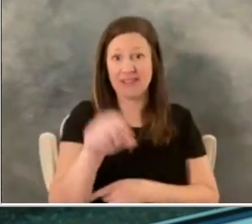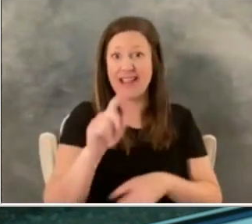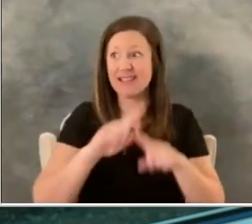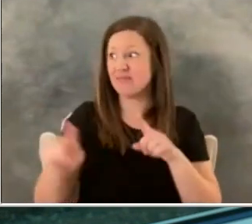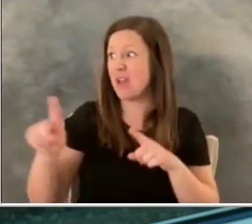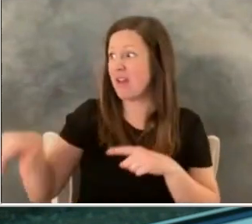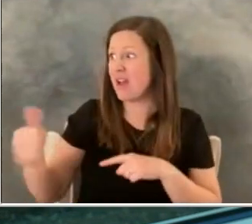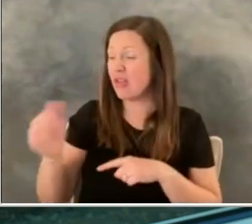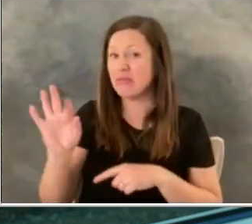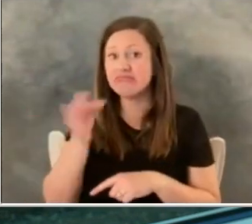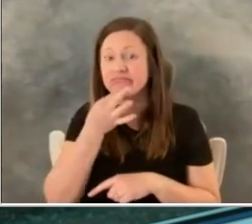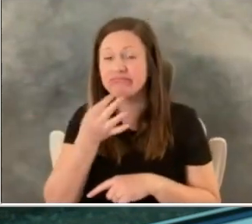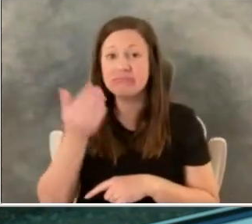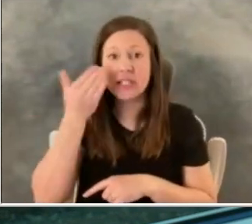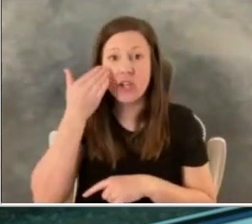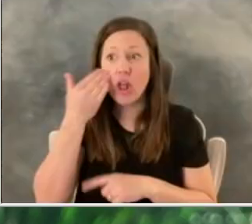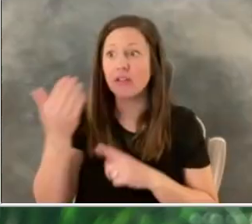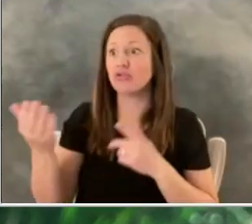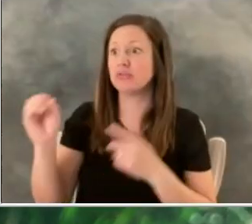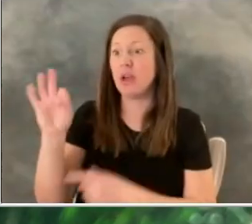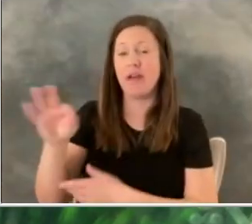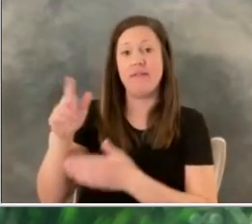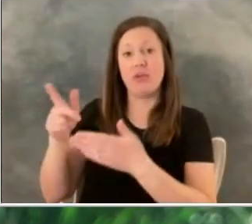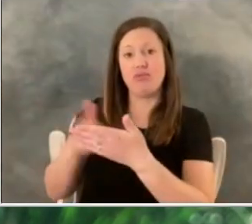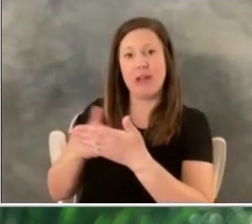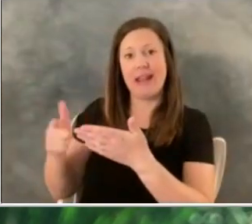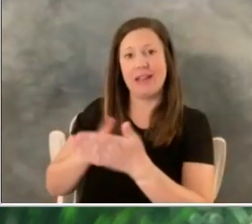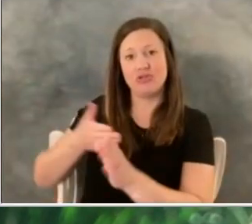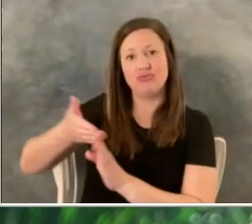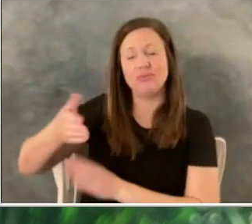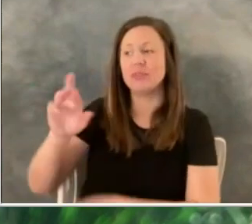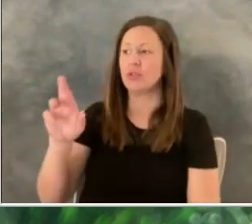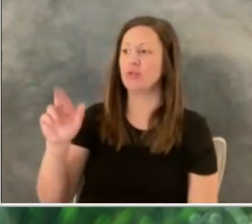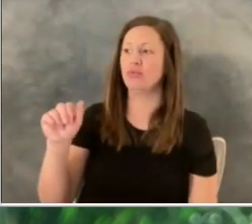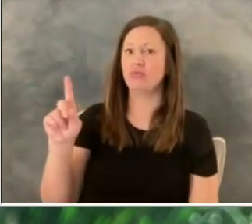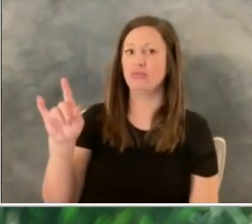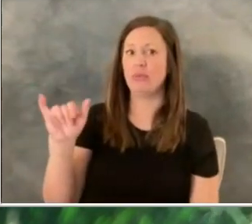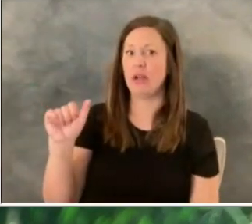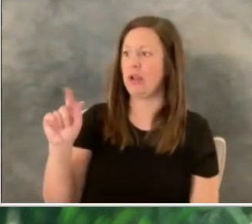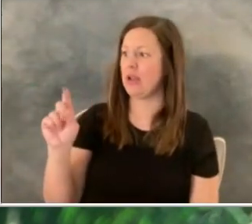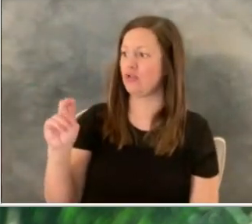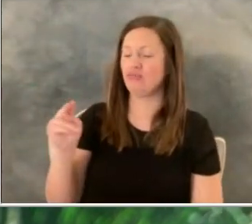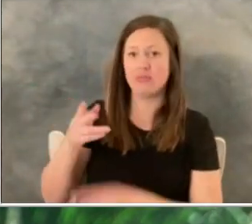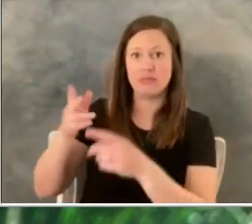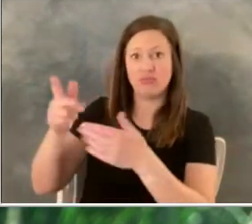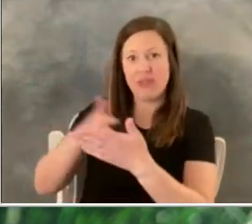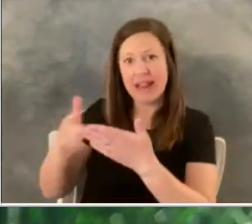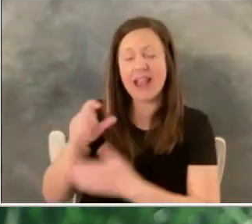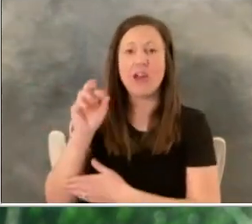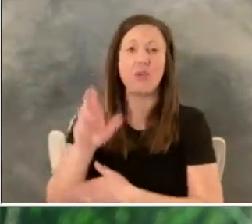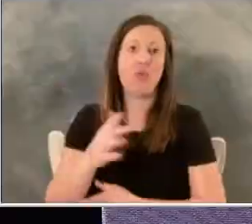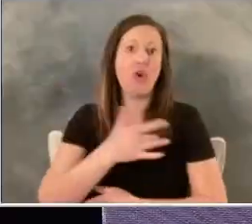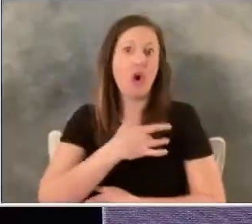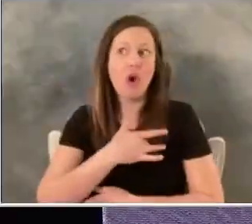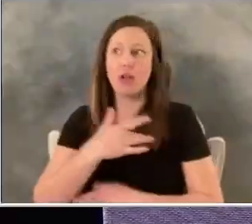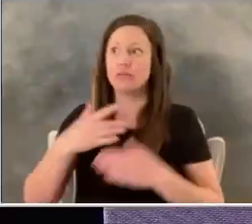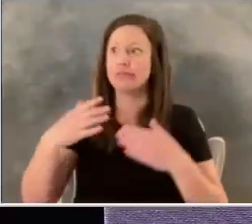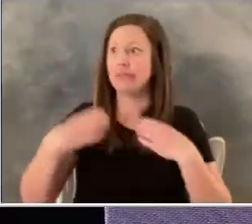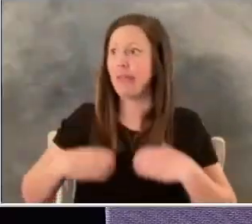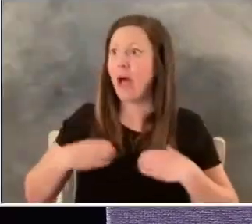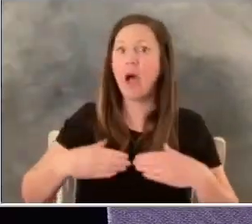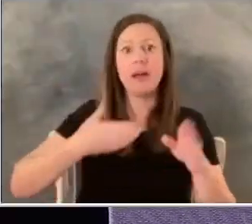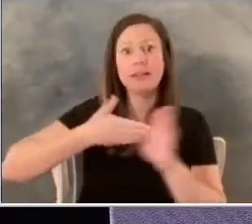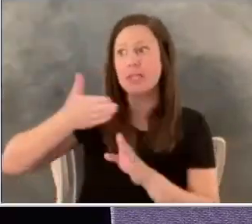and the skill set of a radiation oncologist or a thoracic surgeon or a cardiologist, which we needed in this case.